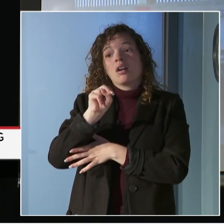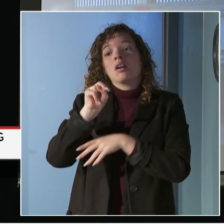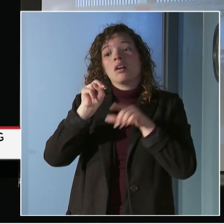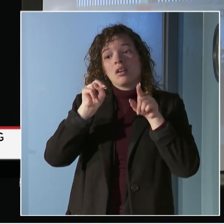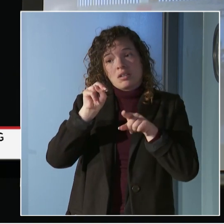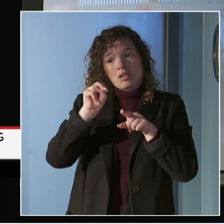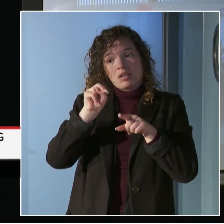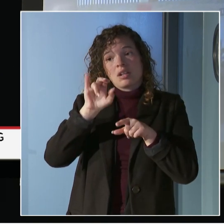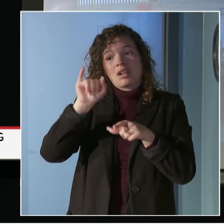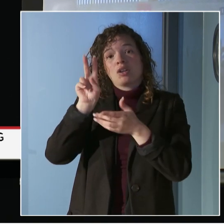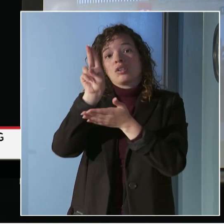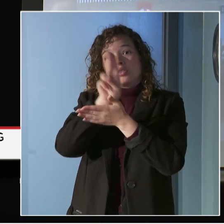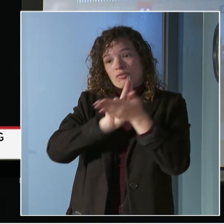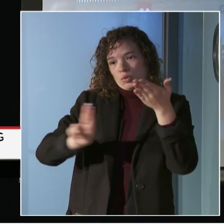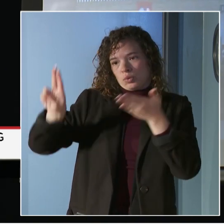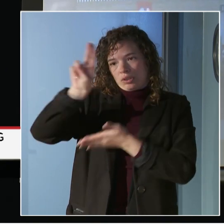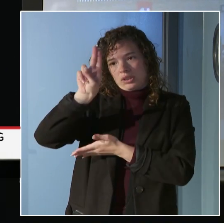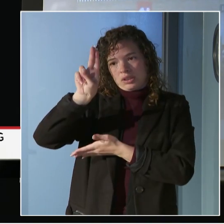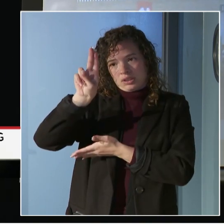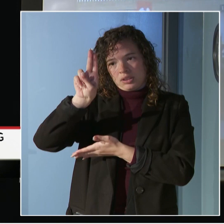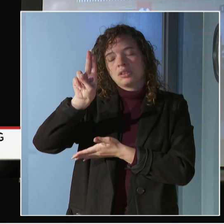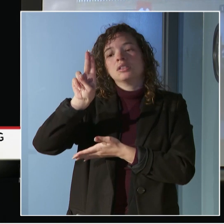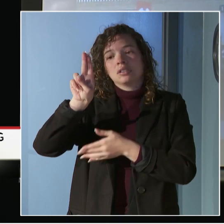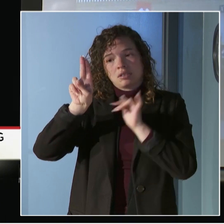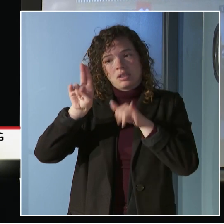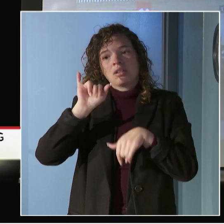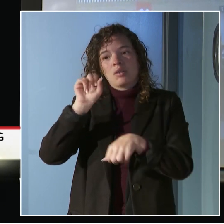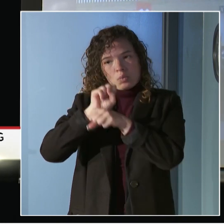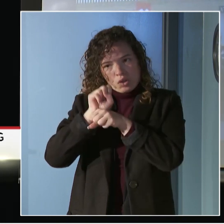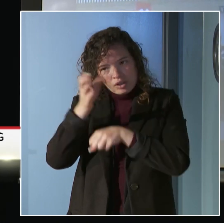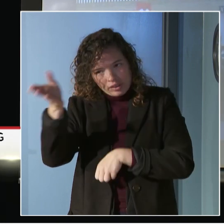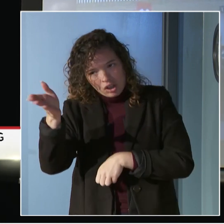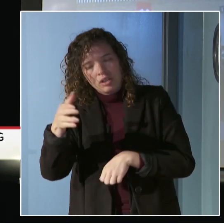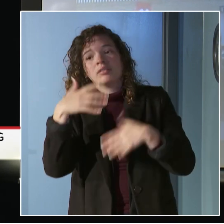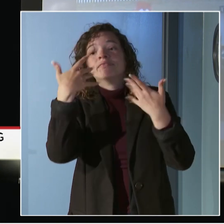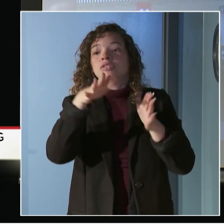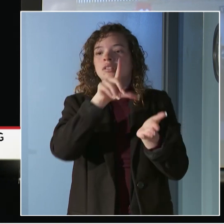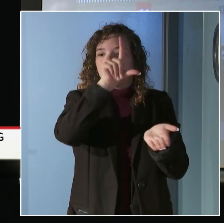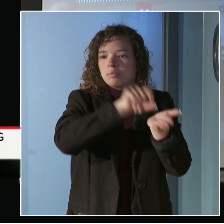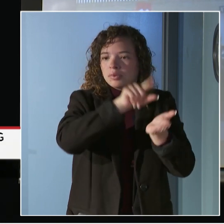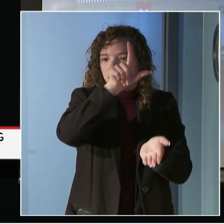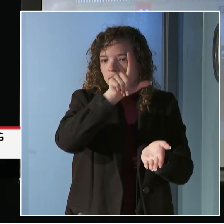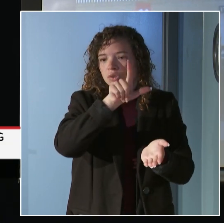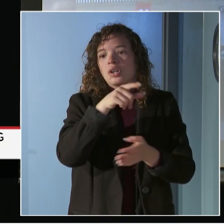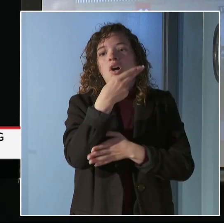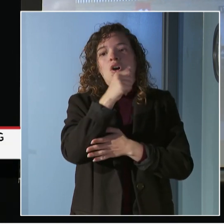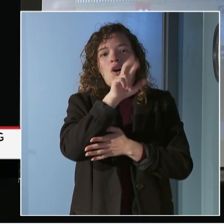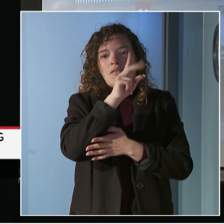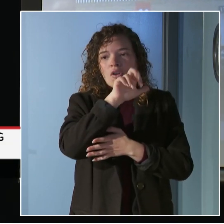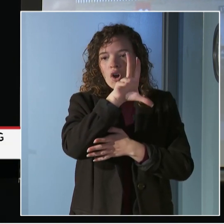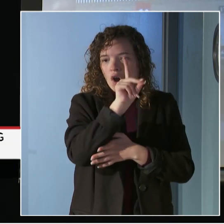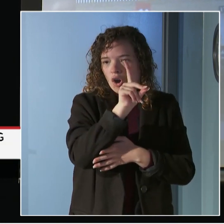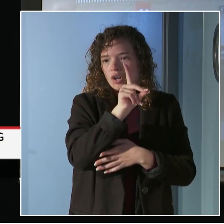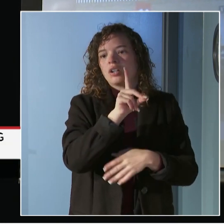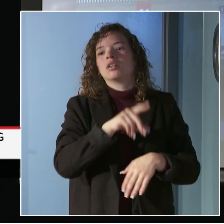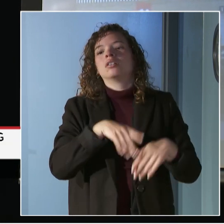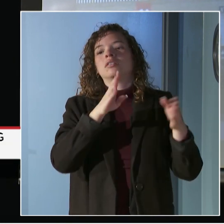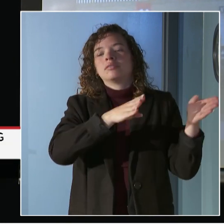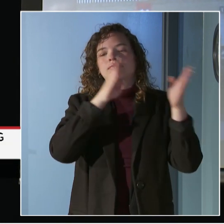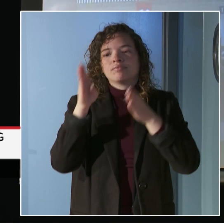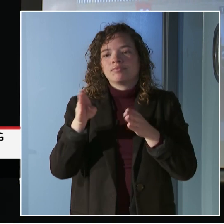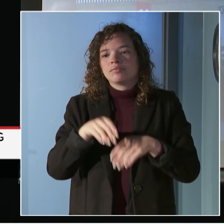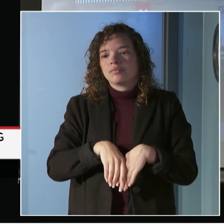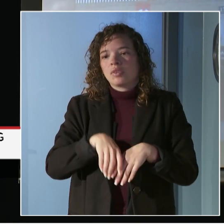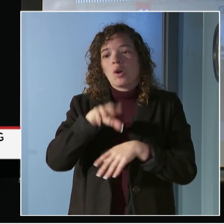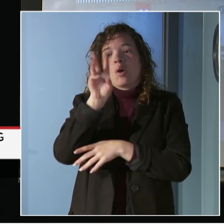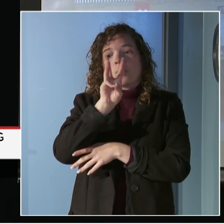she's published at Harvard, at the World Health Organization, among many more. She has testified about affordable housing